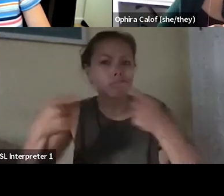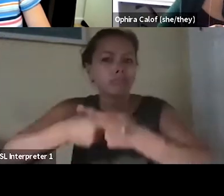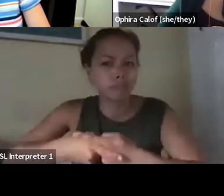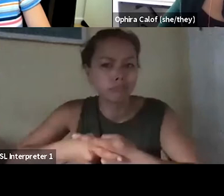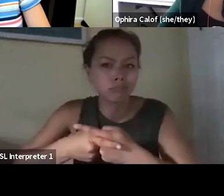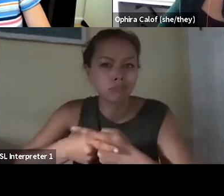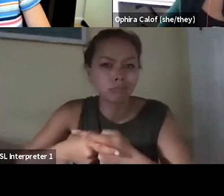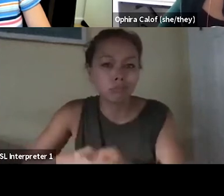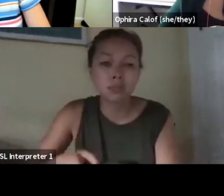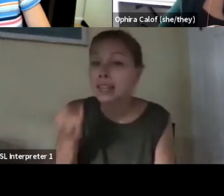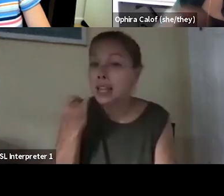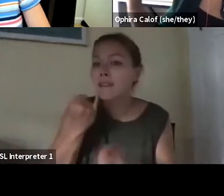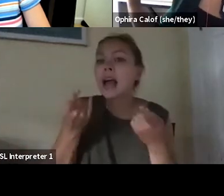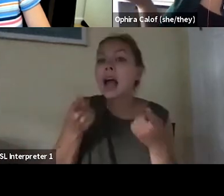illness?